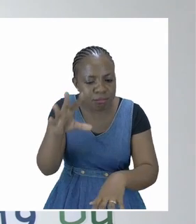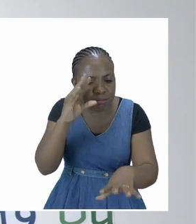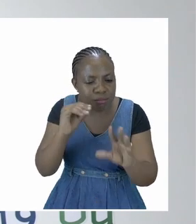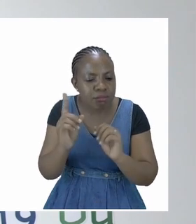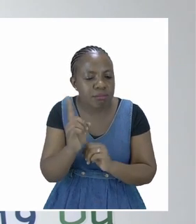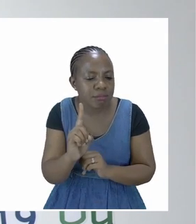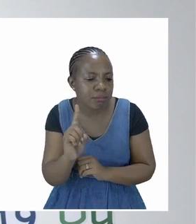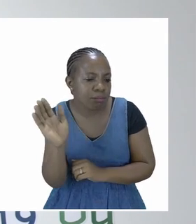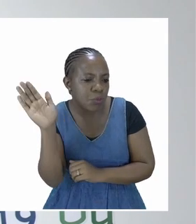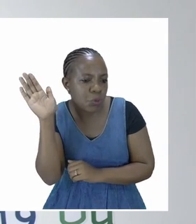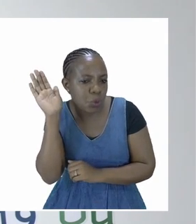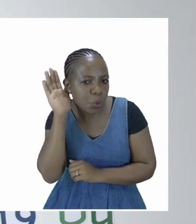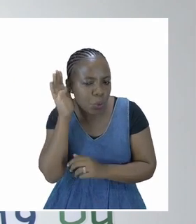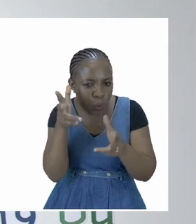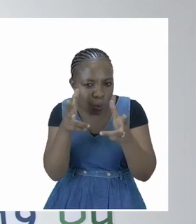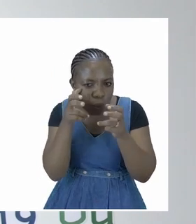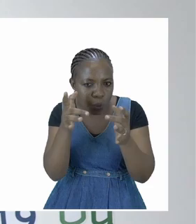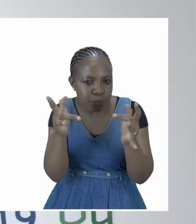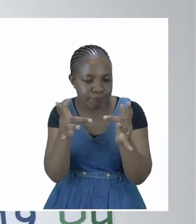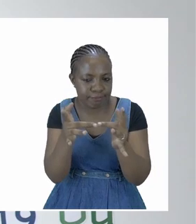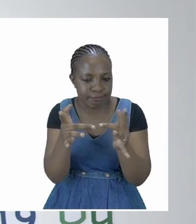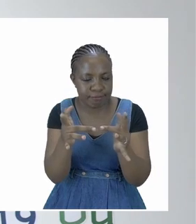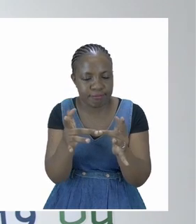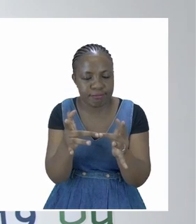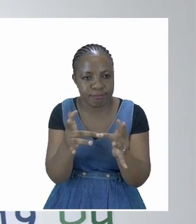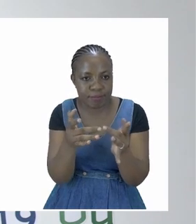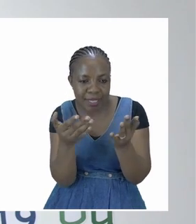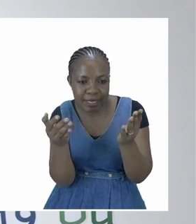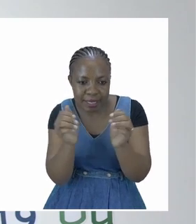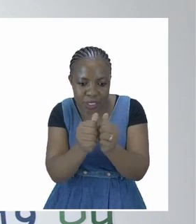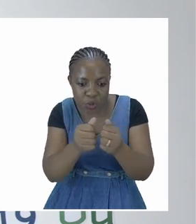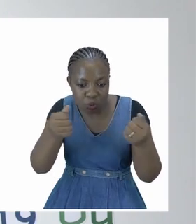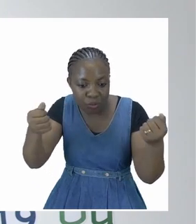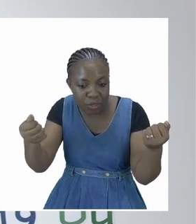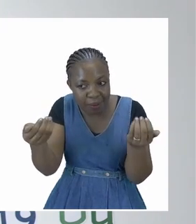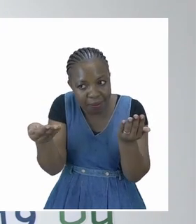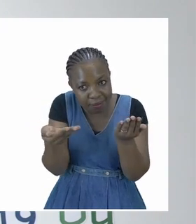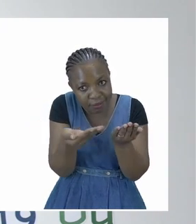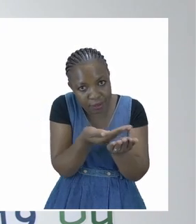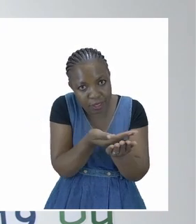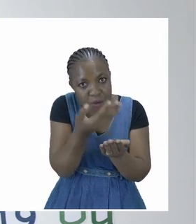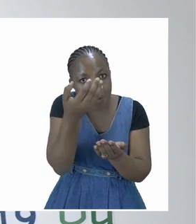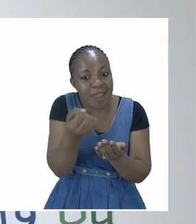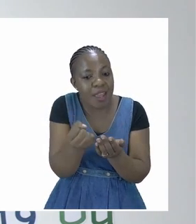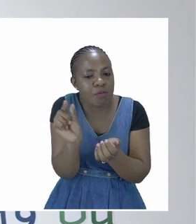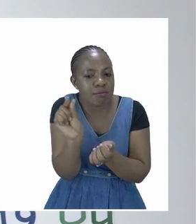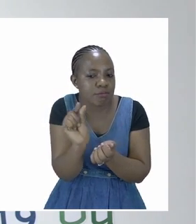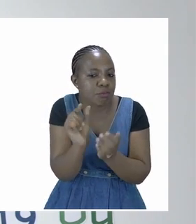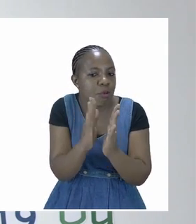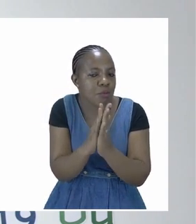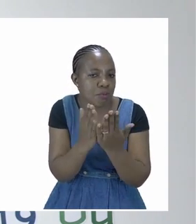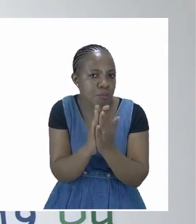or watching online. Inside the newspapers, there is an insert of the lesson